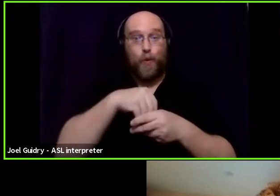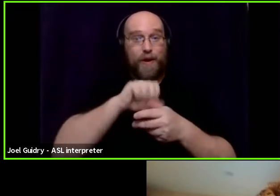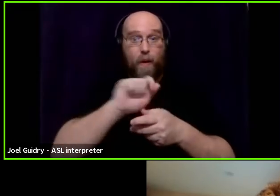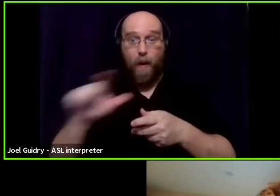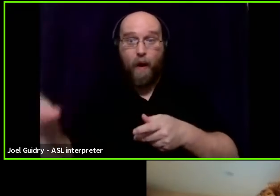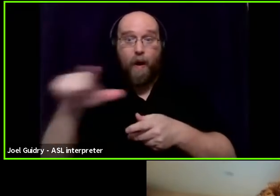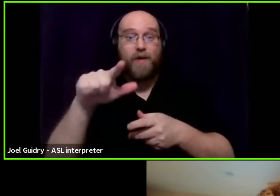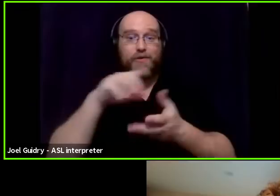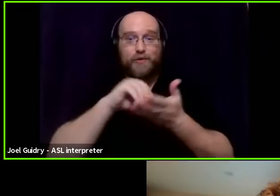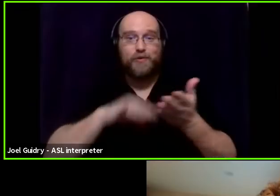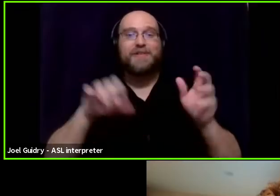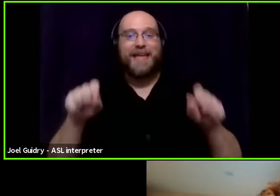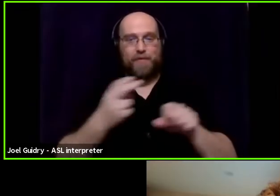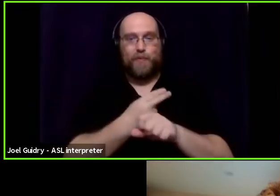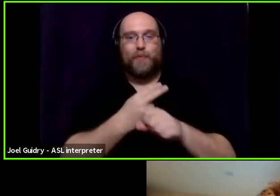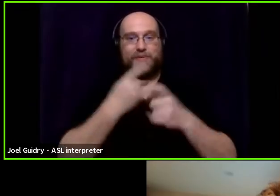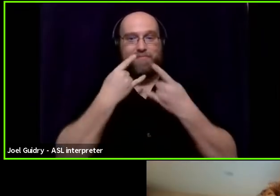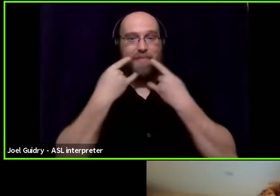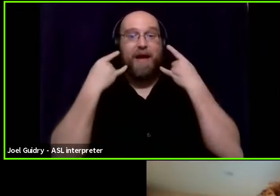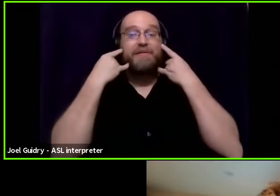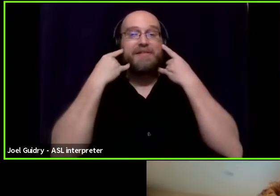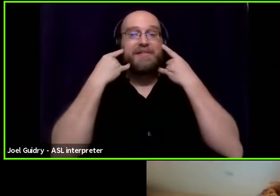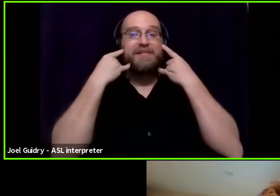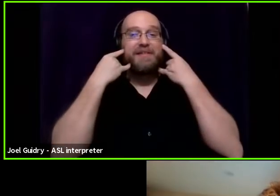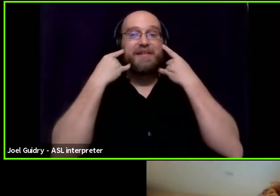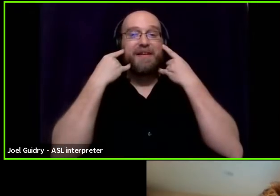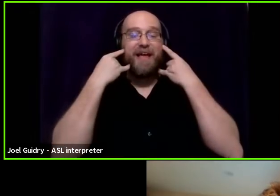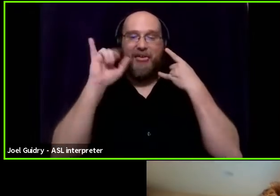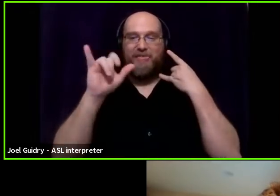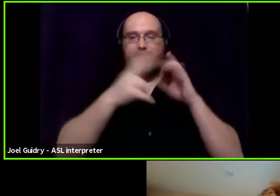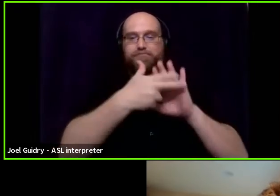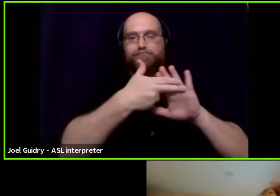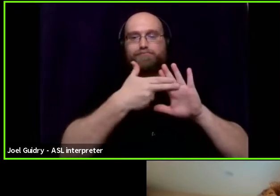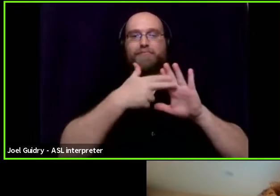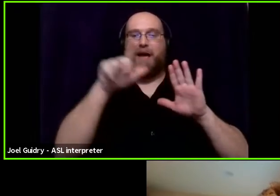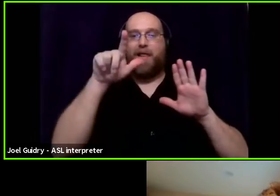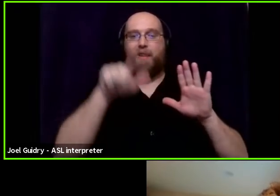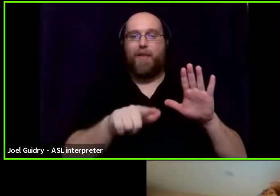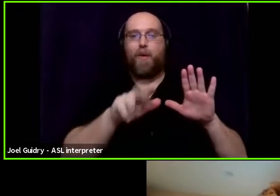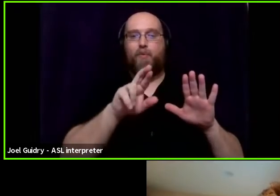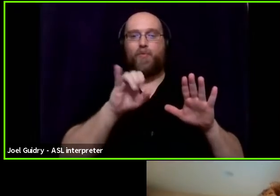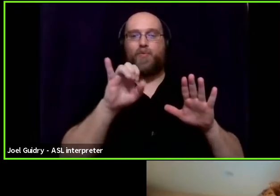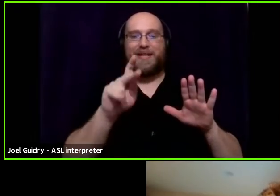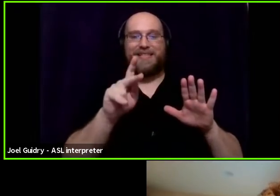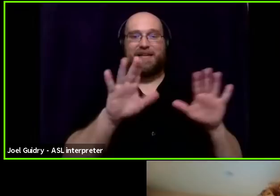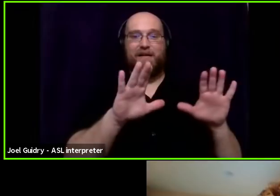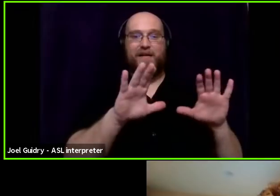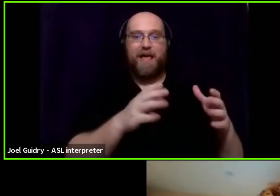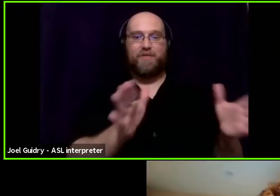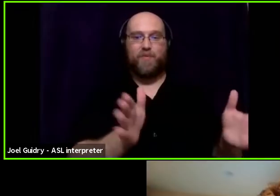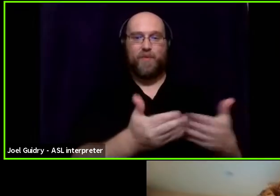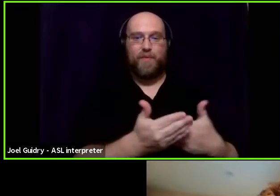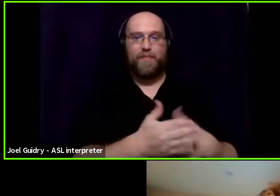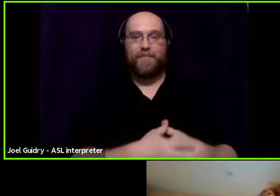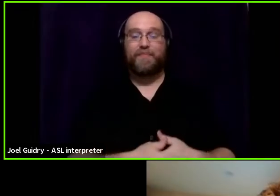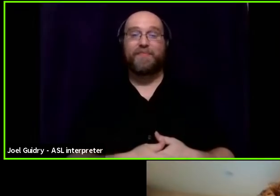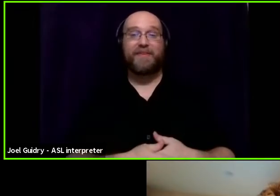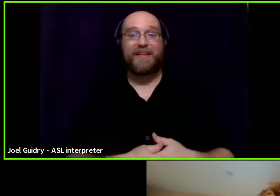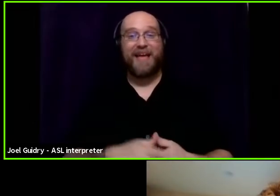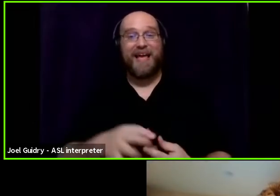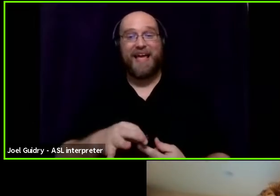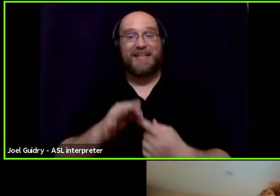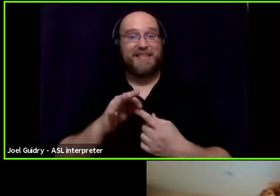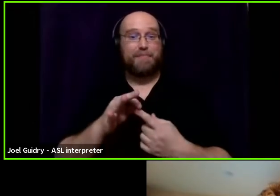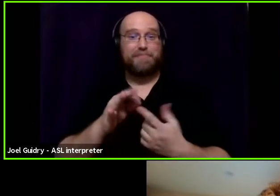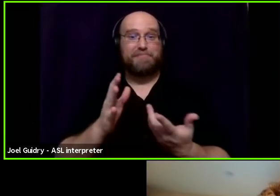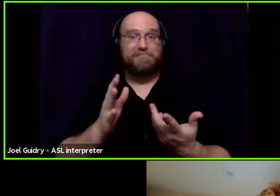be considered to be in that low risk classroom, except I've never been in a special ed classroom where